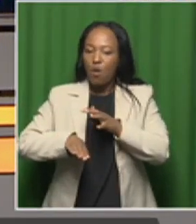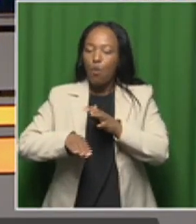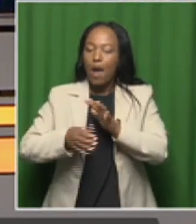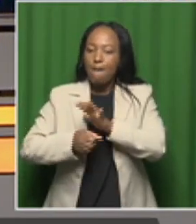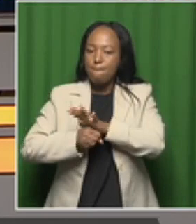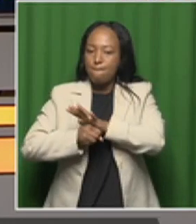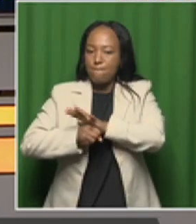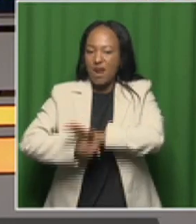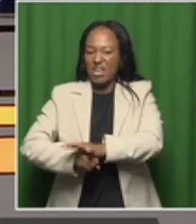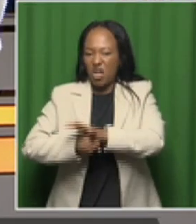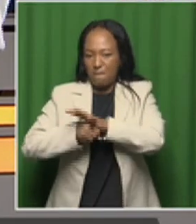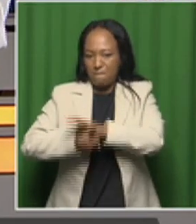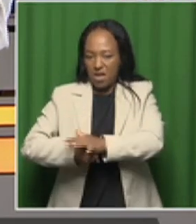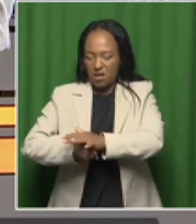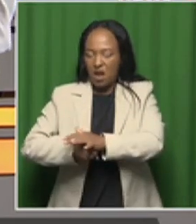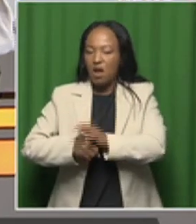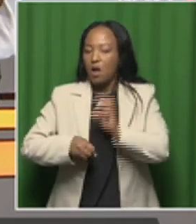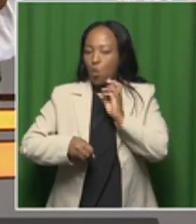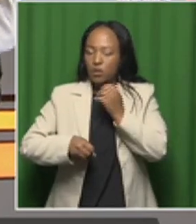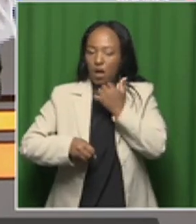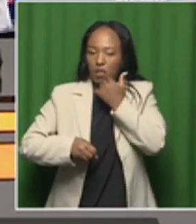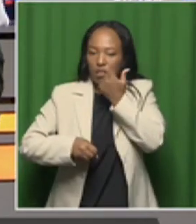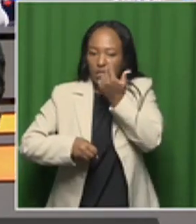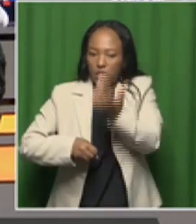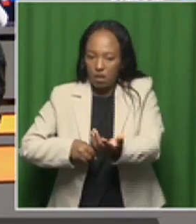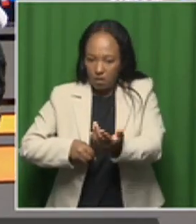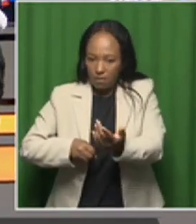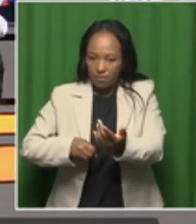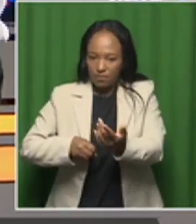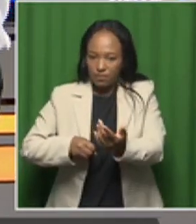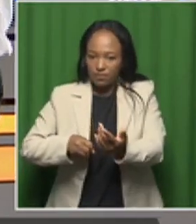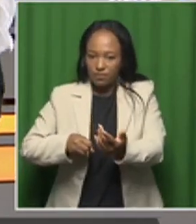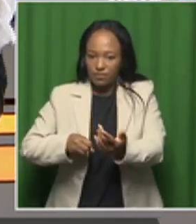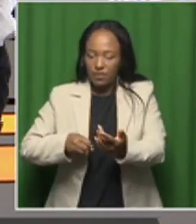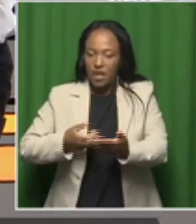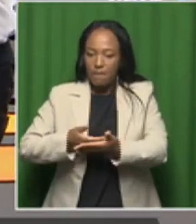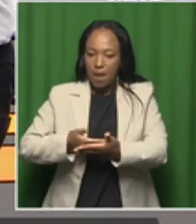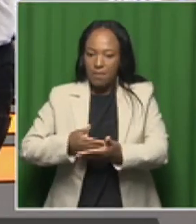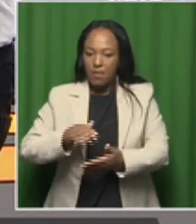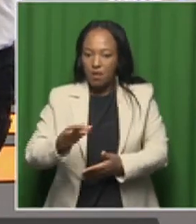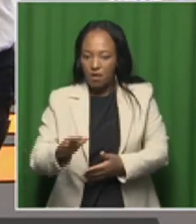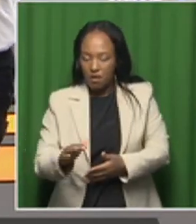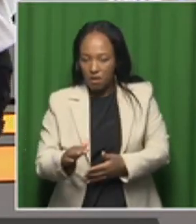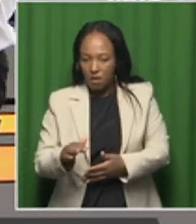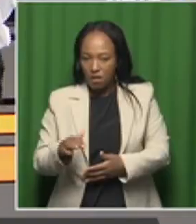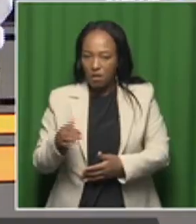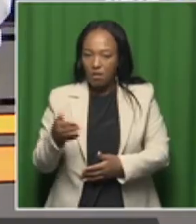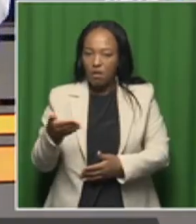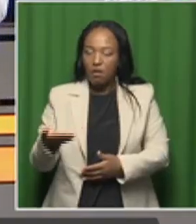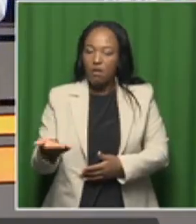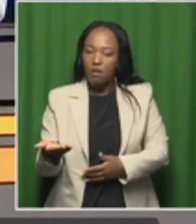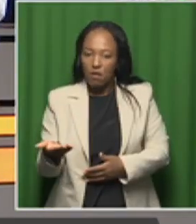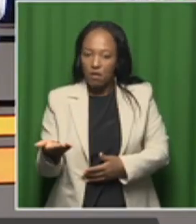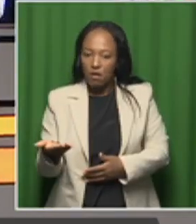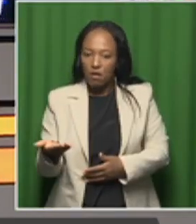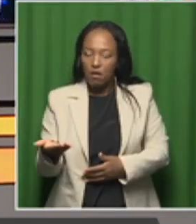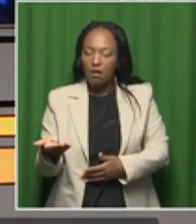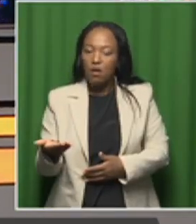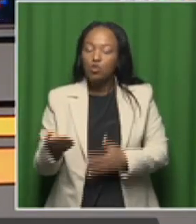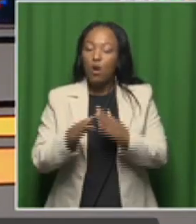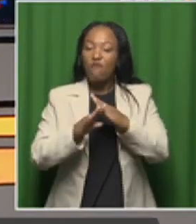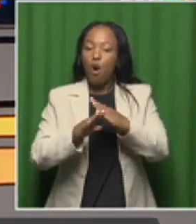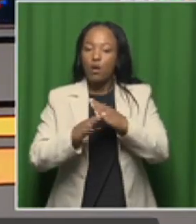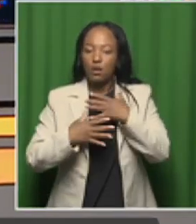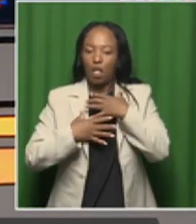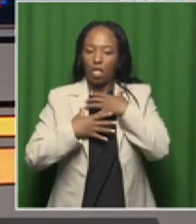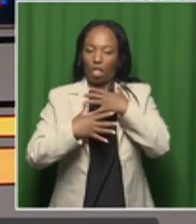pressure over here. Correct. As that water comes out, stand the baby on the side to allow the water to fall out. To avoid aspiration. And then finally,